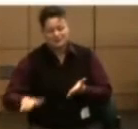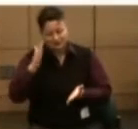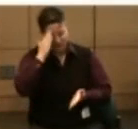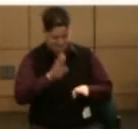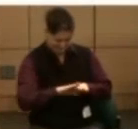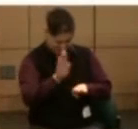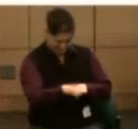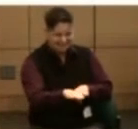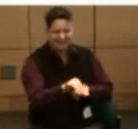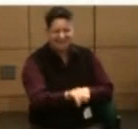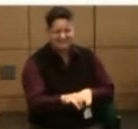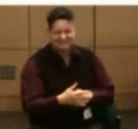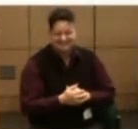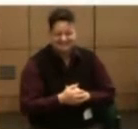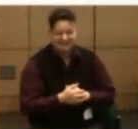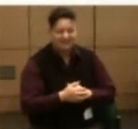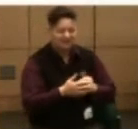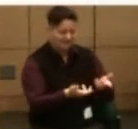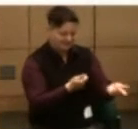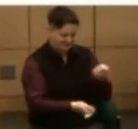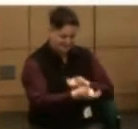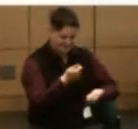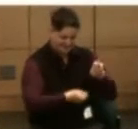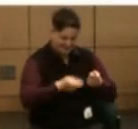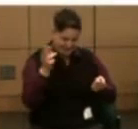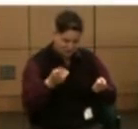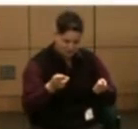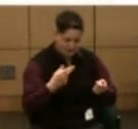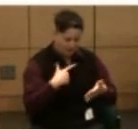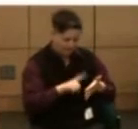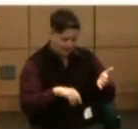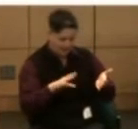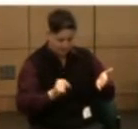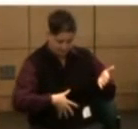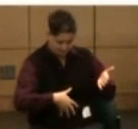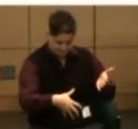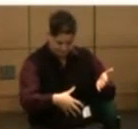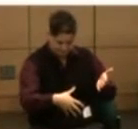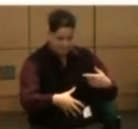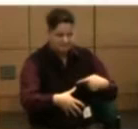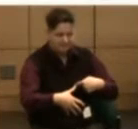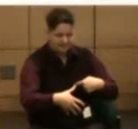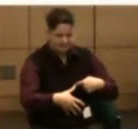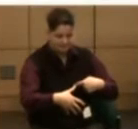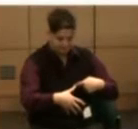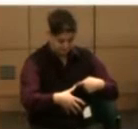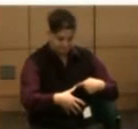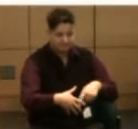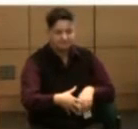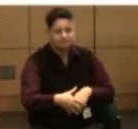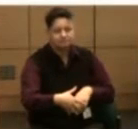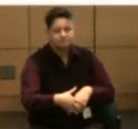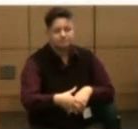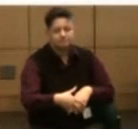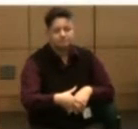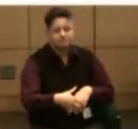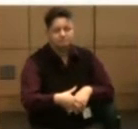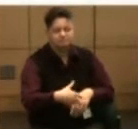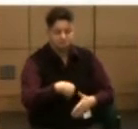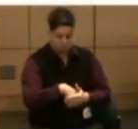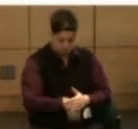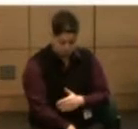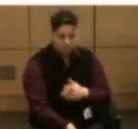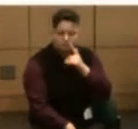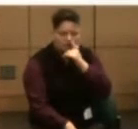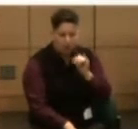you want to get a complete history, find out about what happened while they were developing in utero, what happened around the time that they were